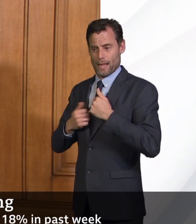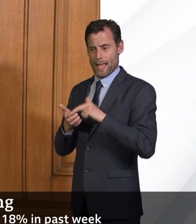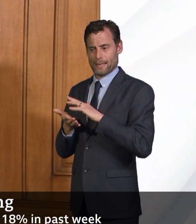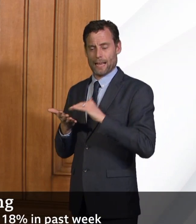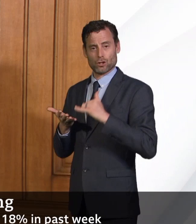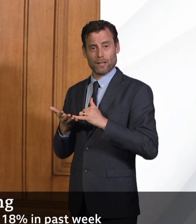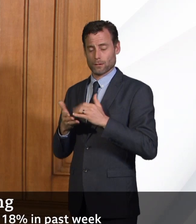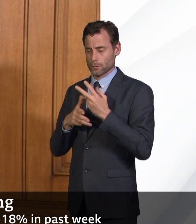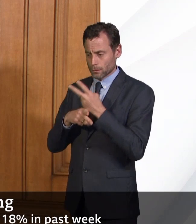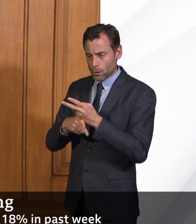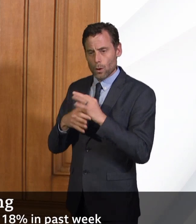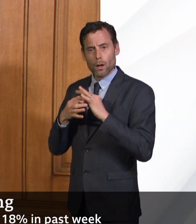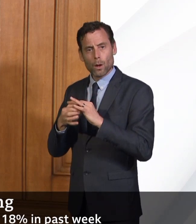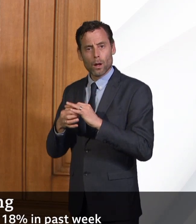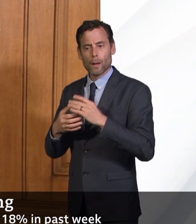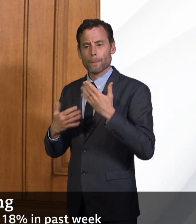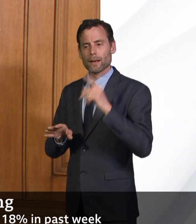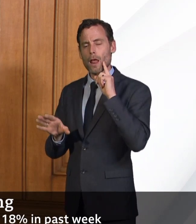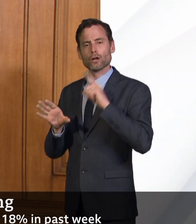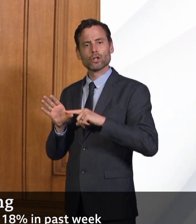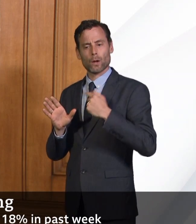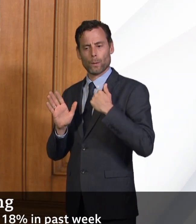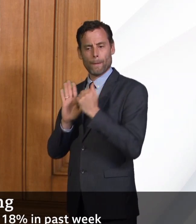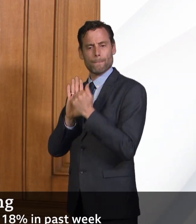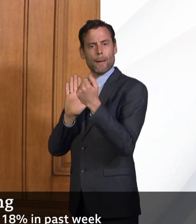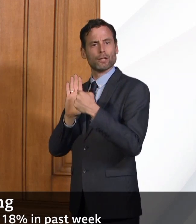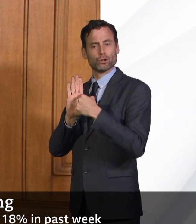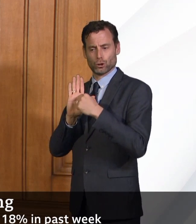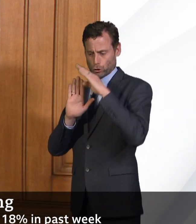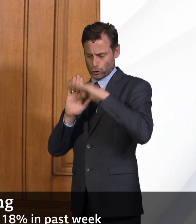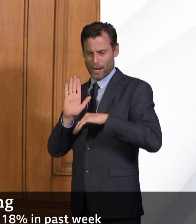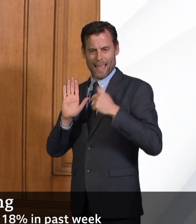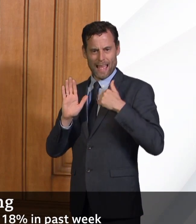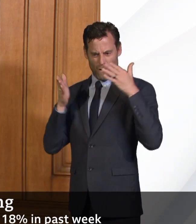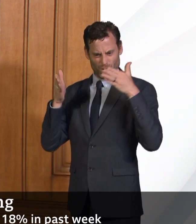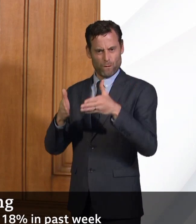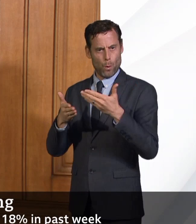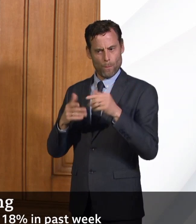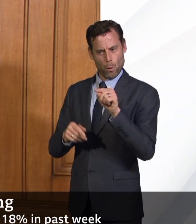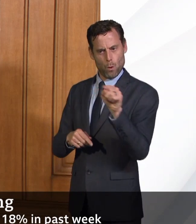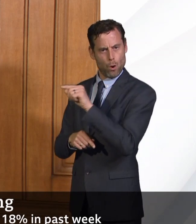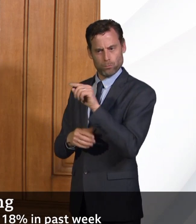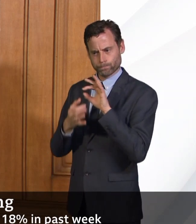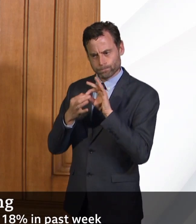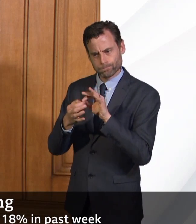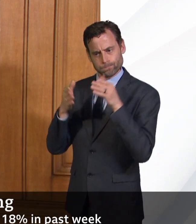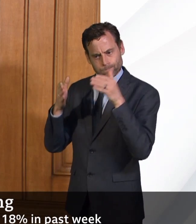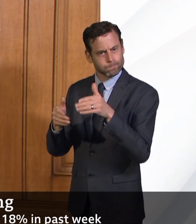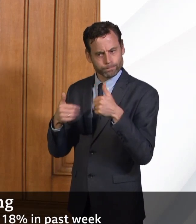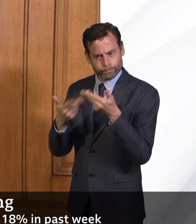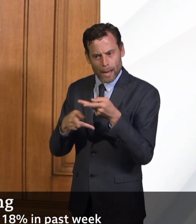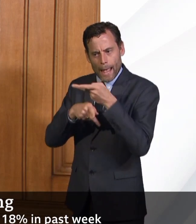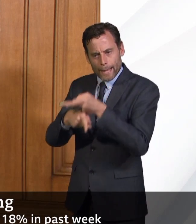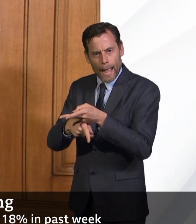that we published at the start of last year, just quite the focus that we are placing on those groups of individuals. It's really important that they